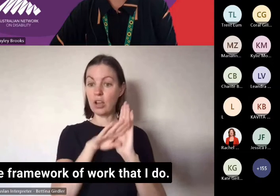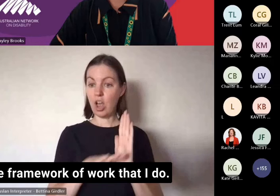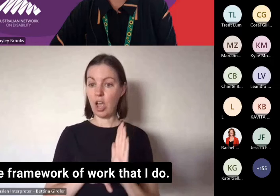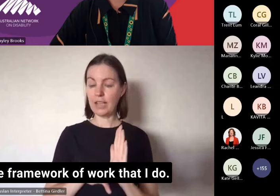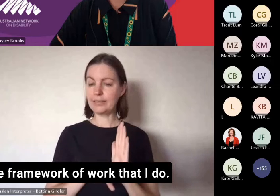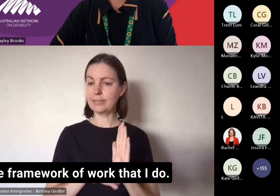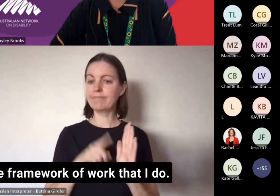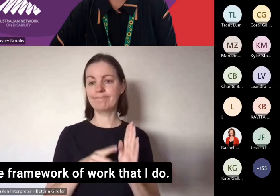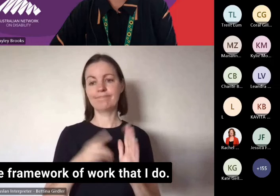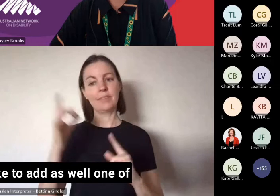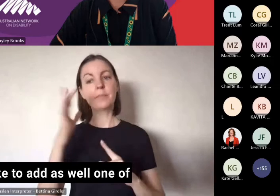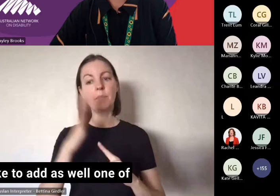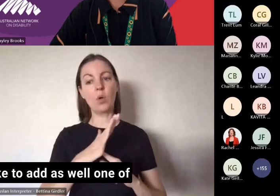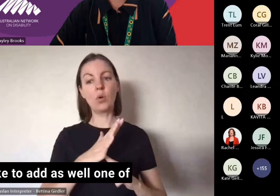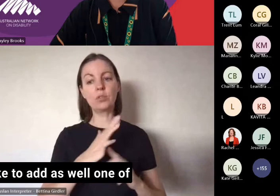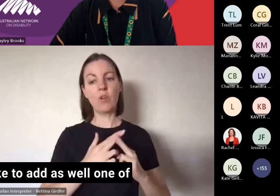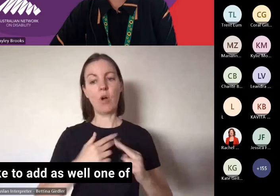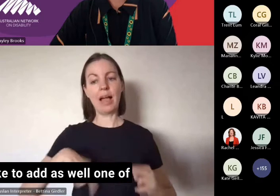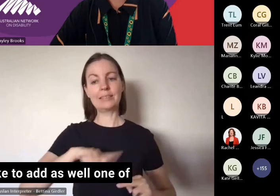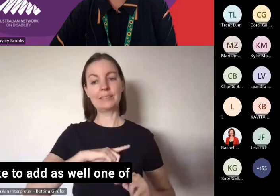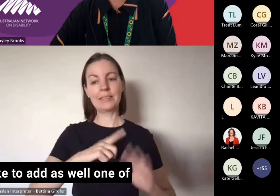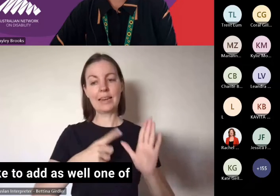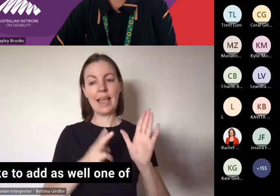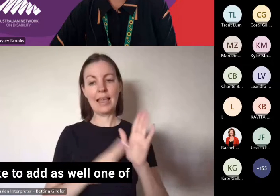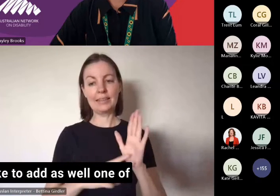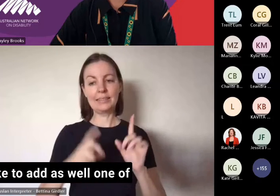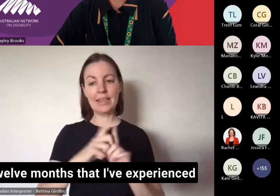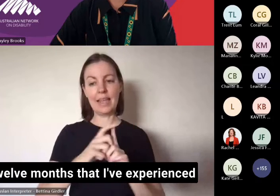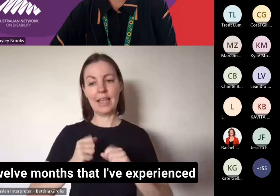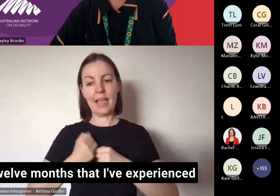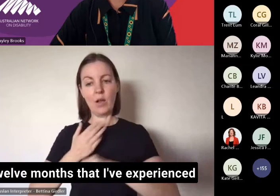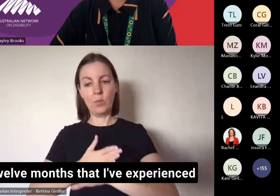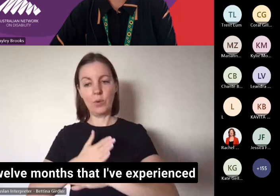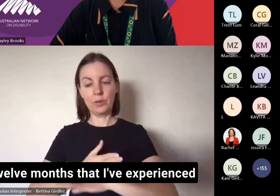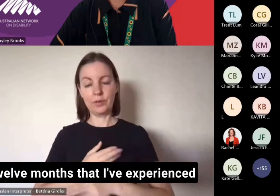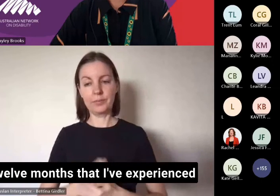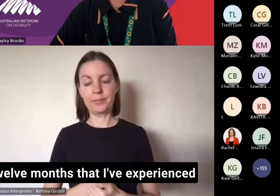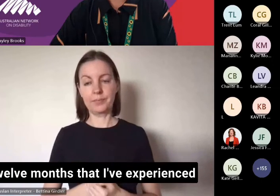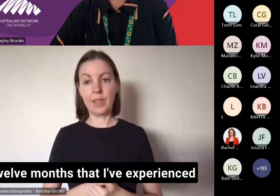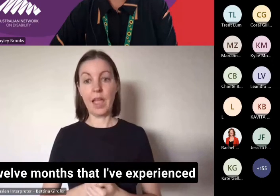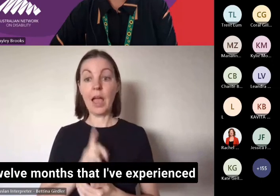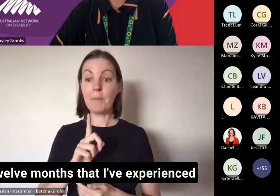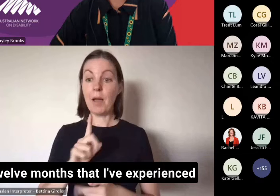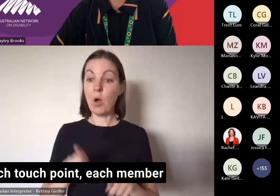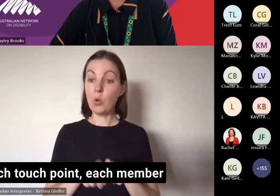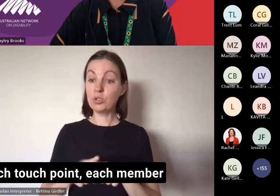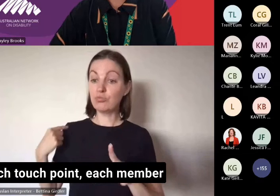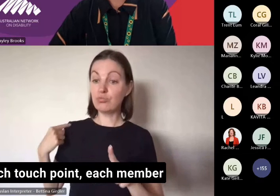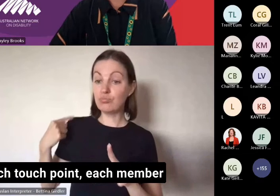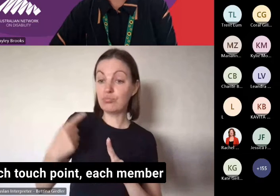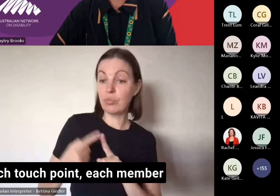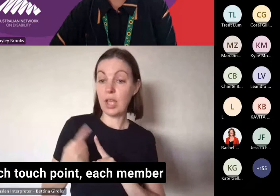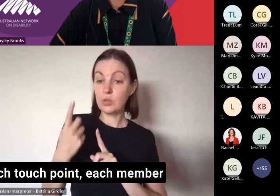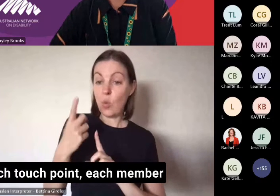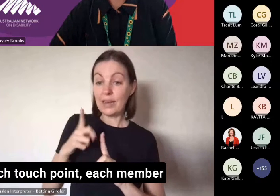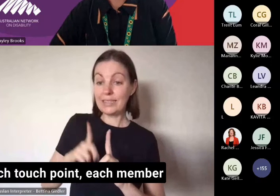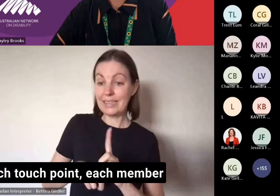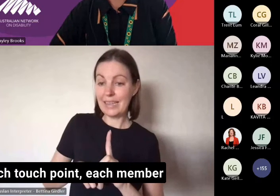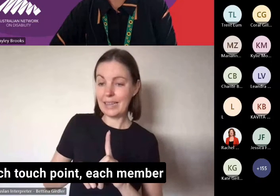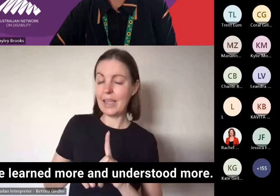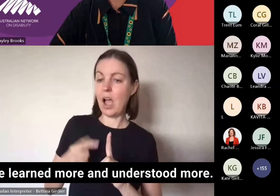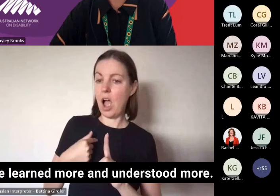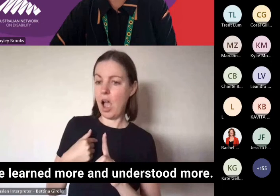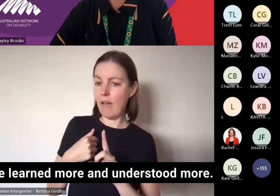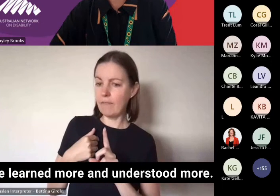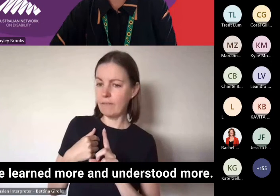of work that I do. But I would like to add as well, one of the things over the last 12 months that I've experienced as well is that at each touch point, each